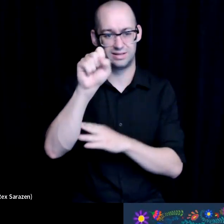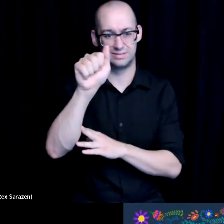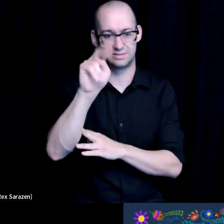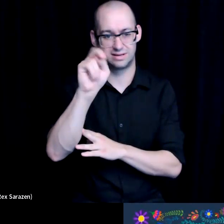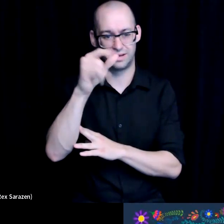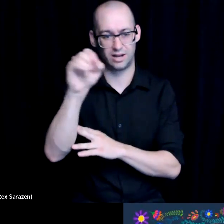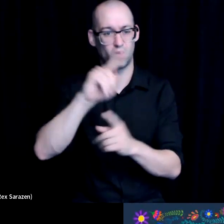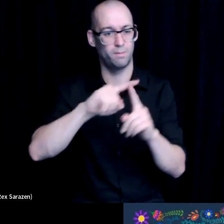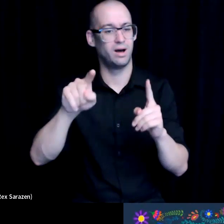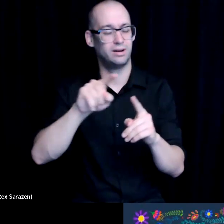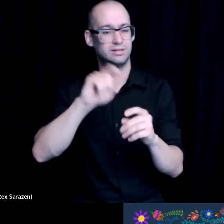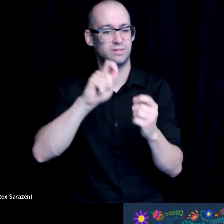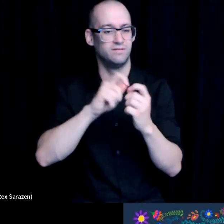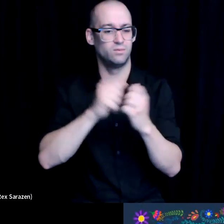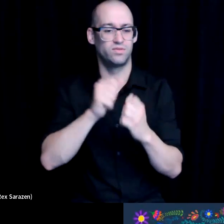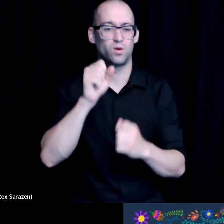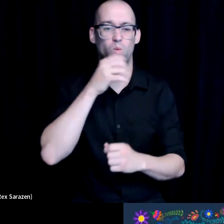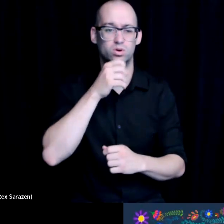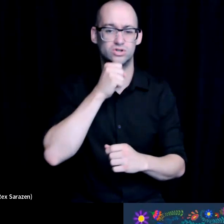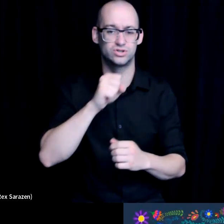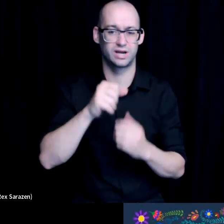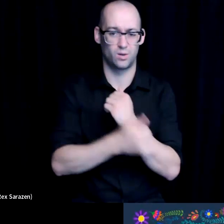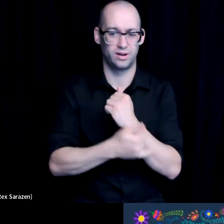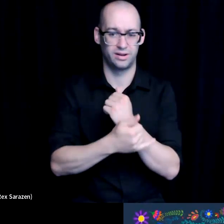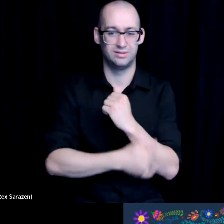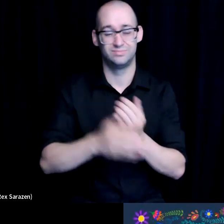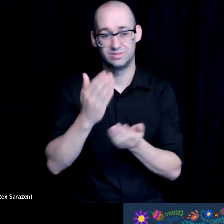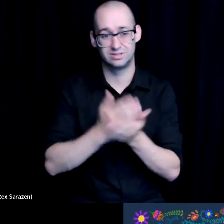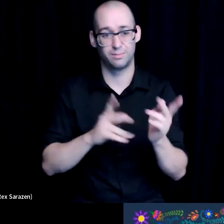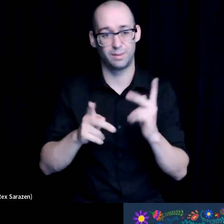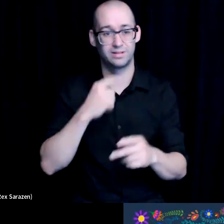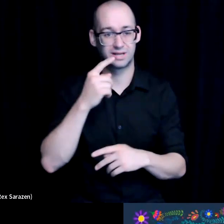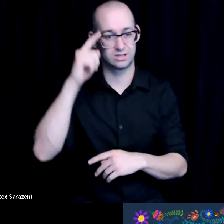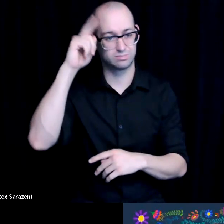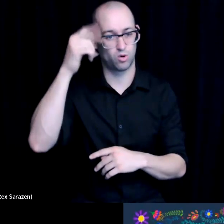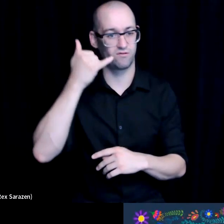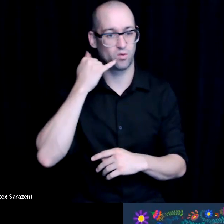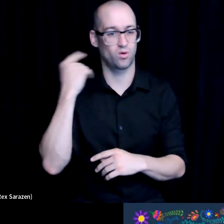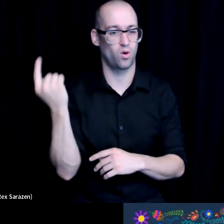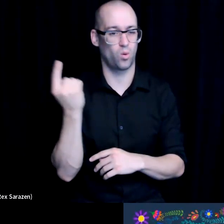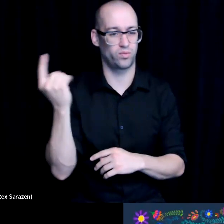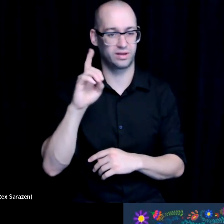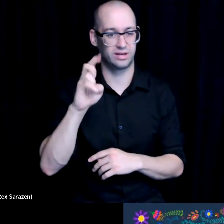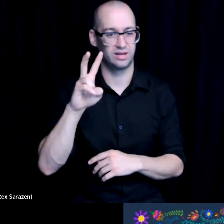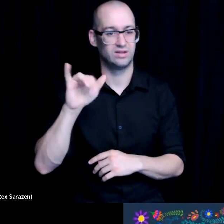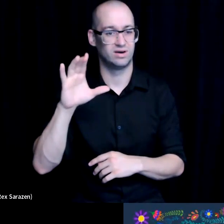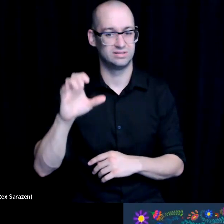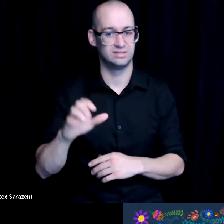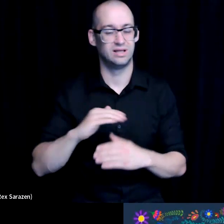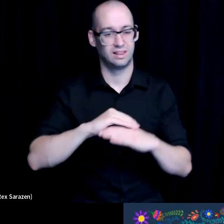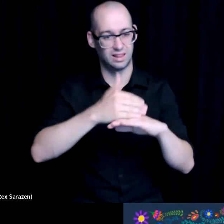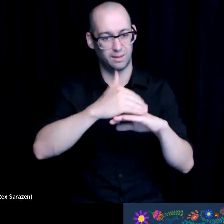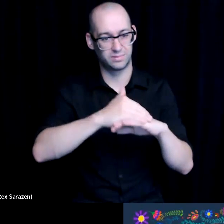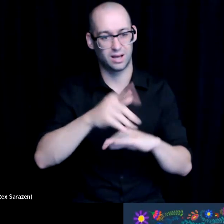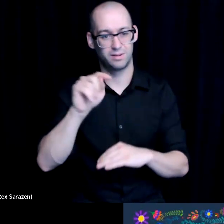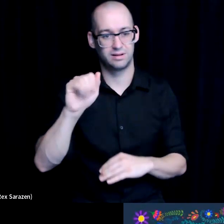County. Many families also relied as smartphones being their only device, and meaning that laptops or tablets were